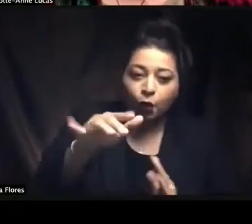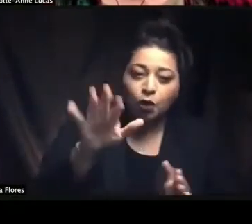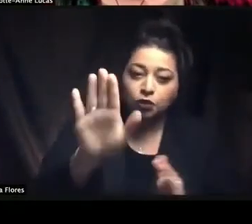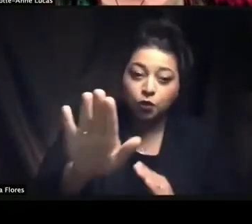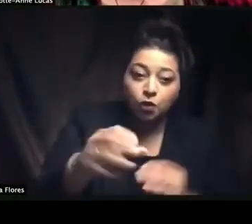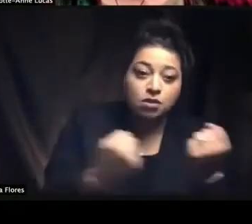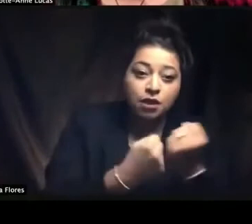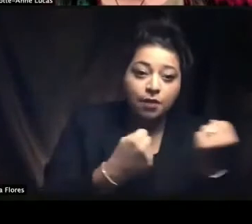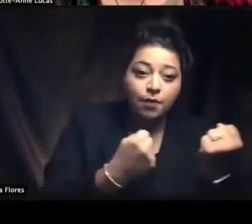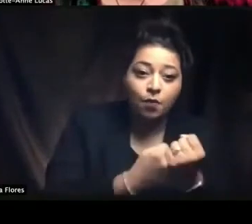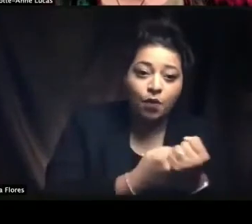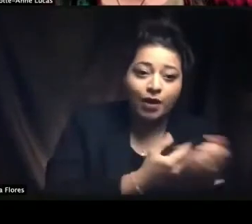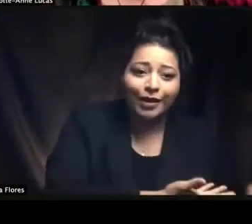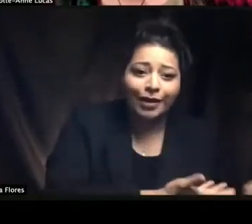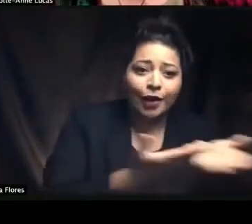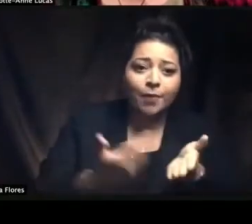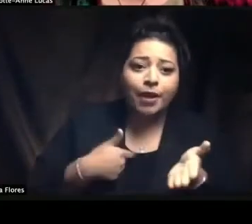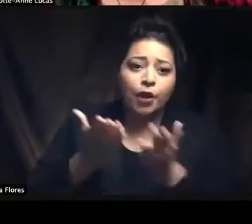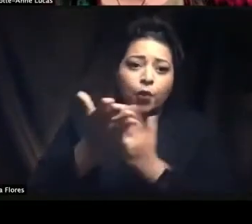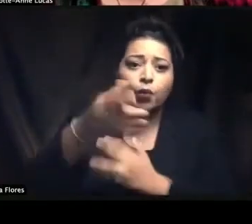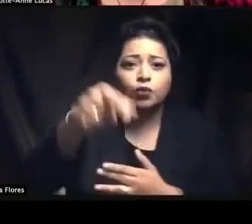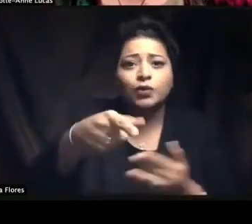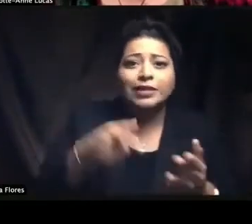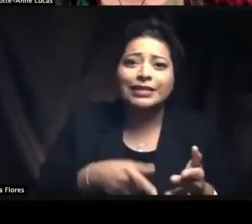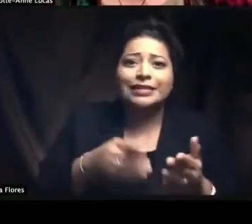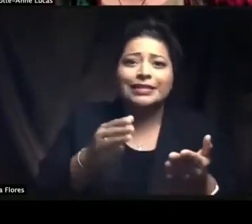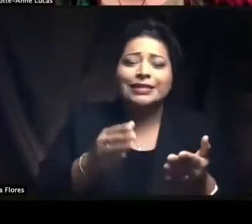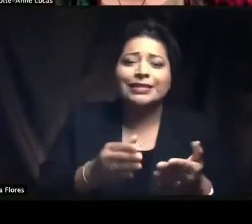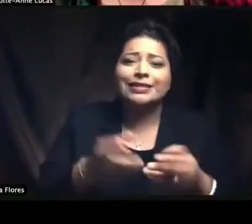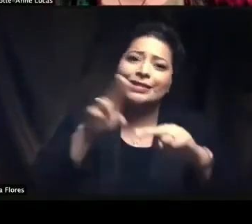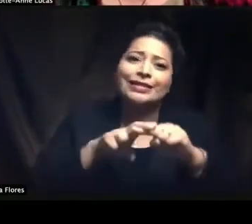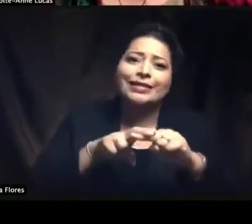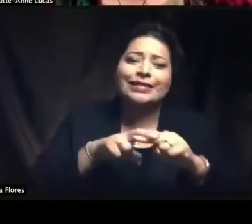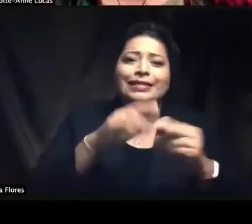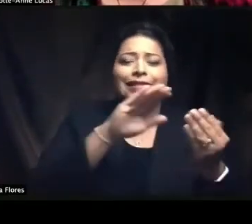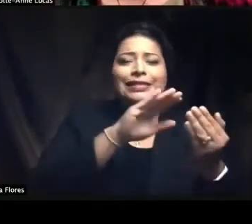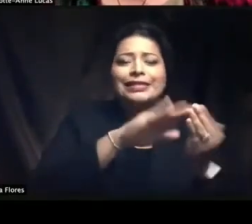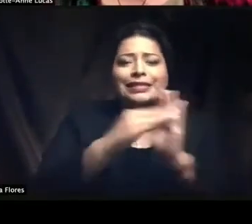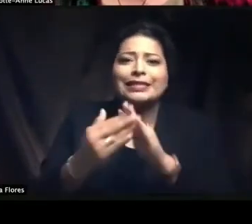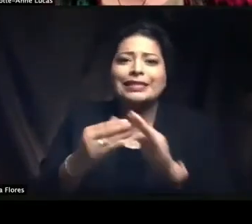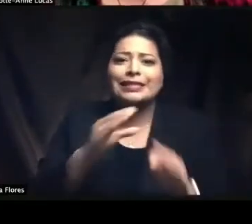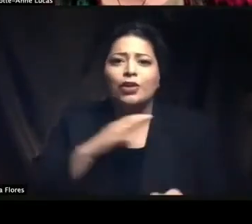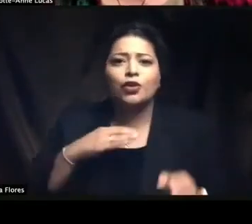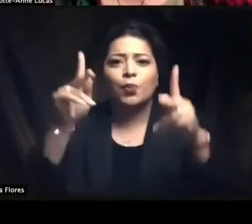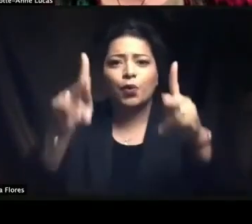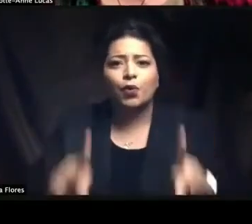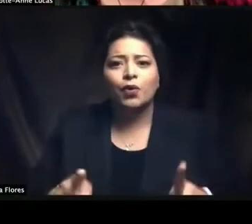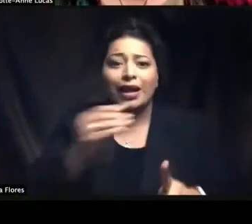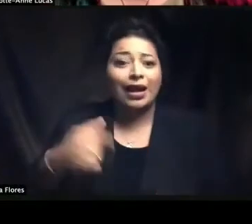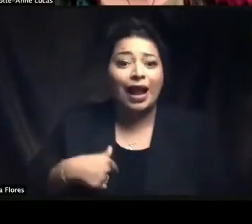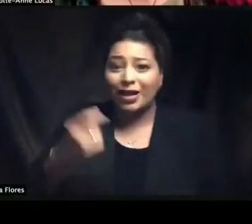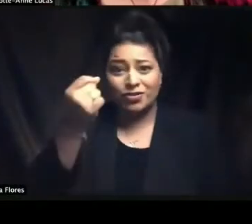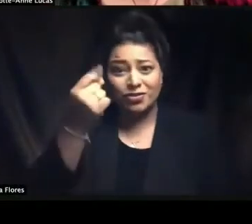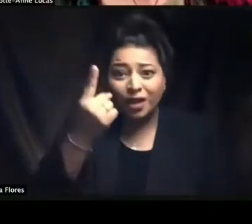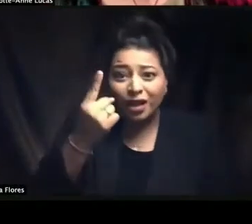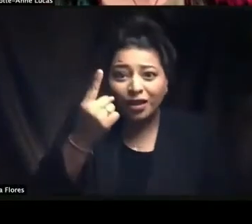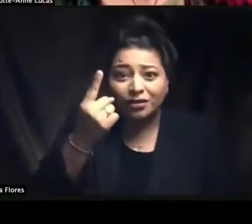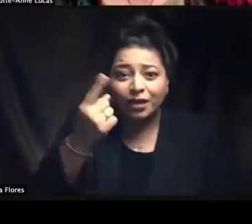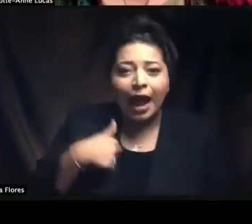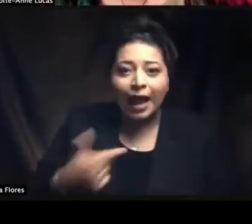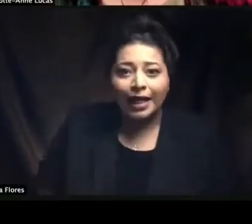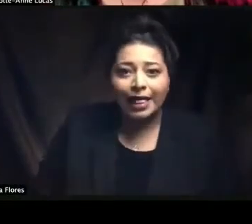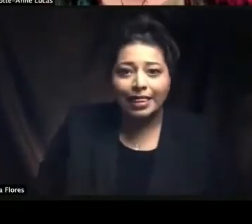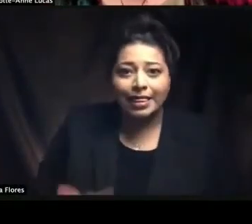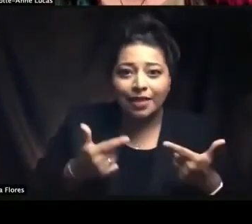support to carry me through to this seat as city council person. And I understand, as a resident,